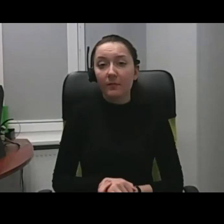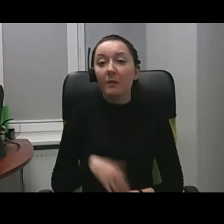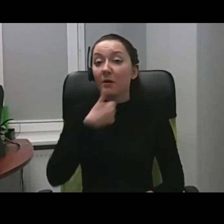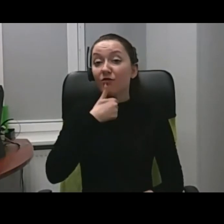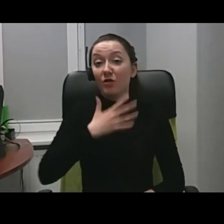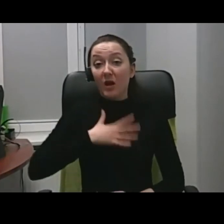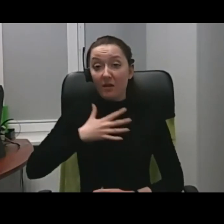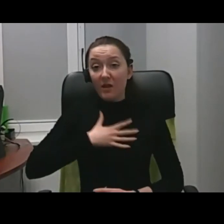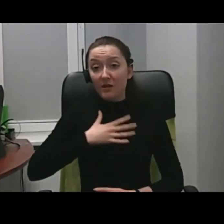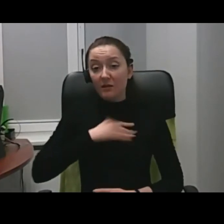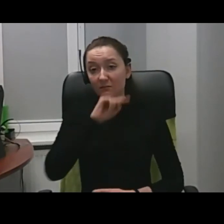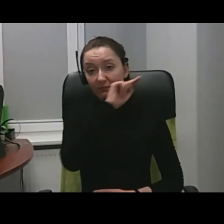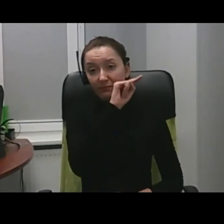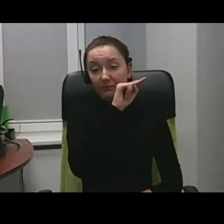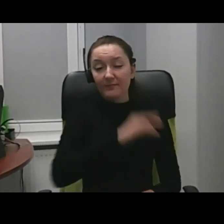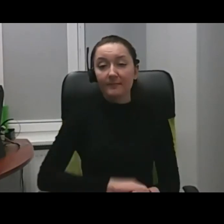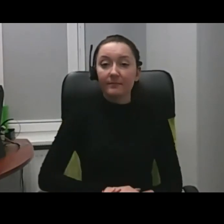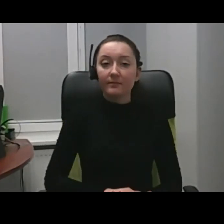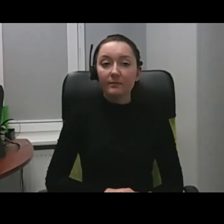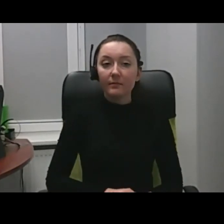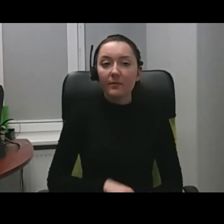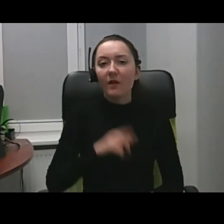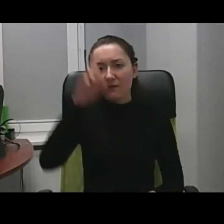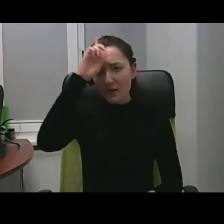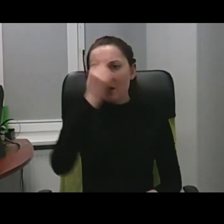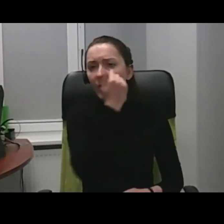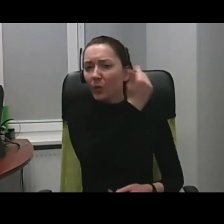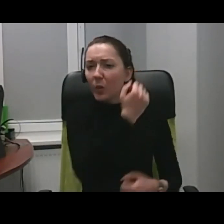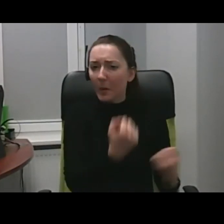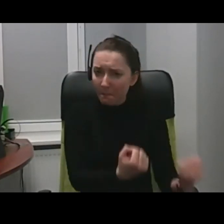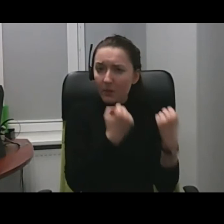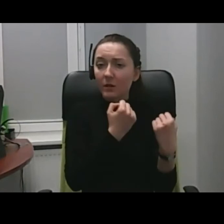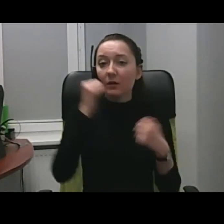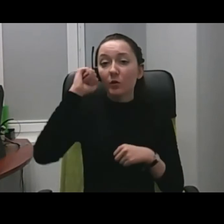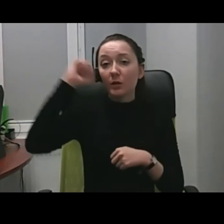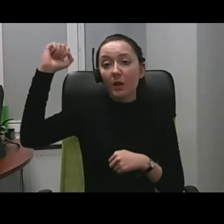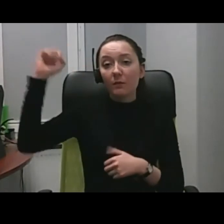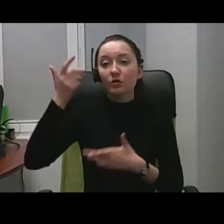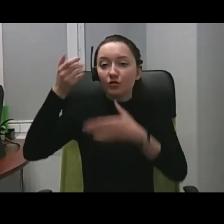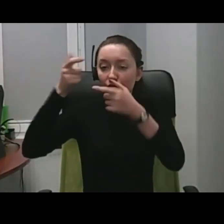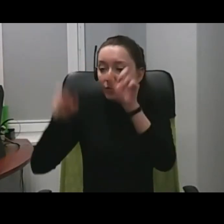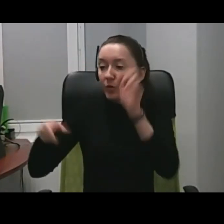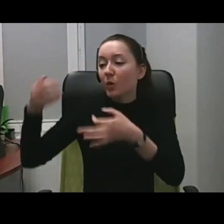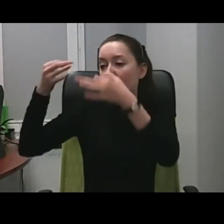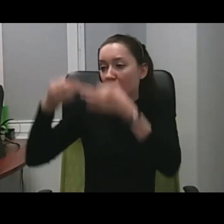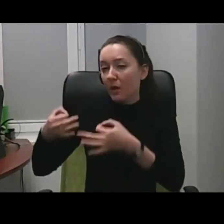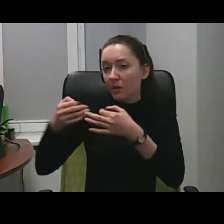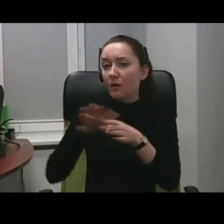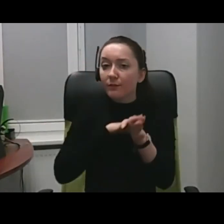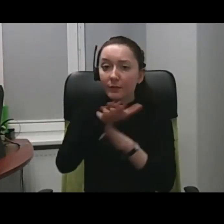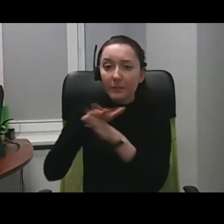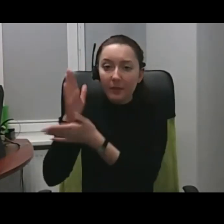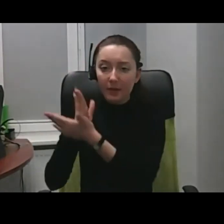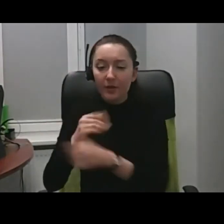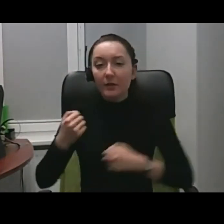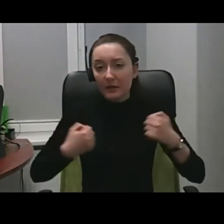the proponent of the democracy, human rights, and does a lot worldwide, but